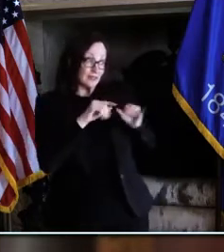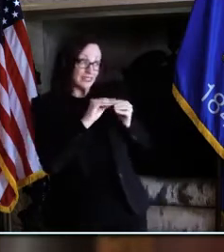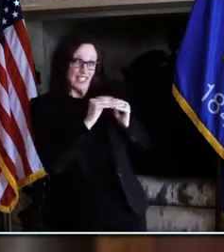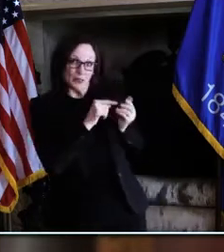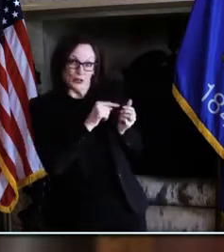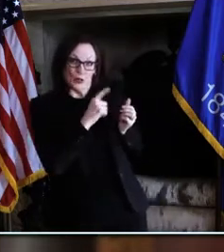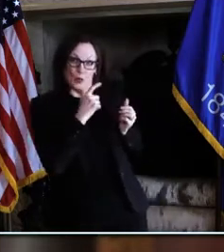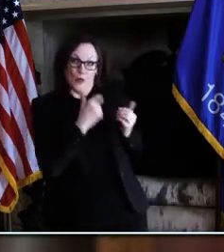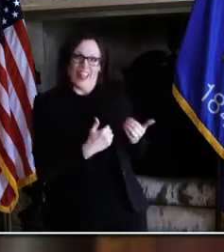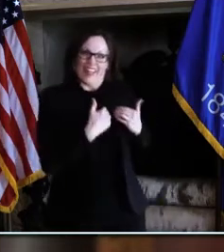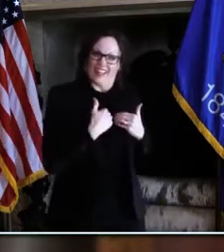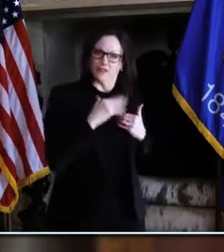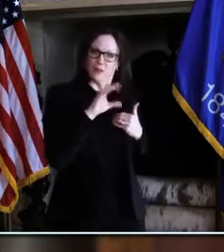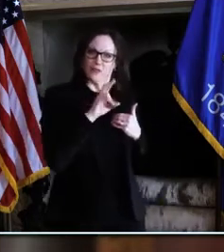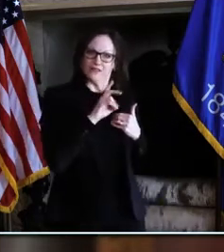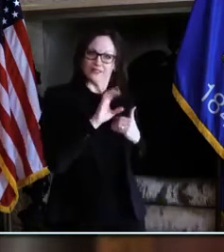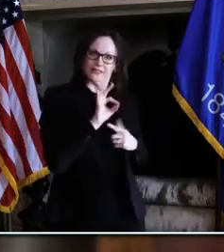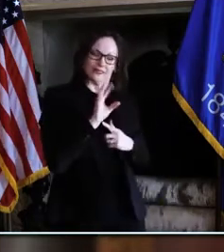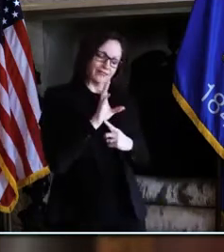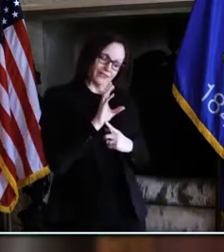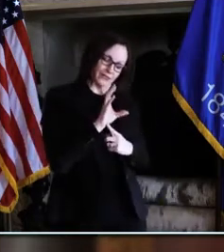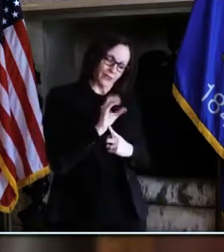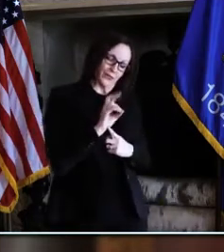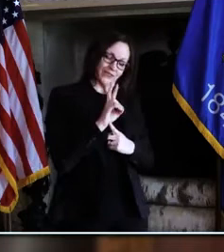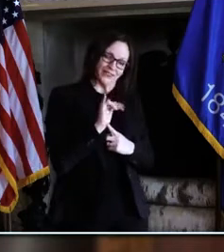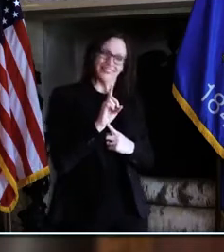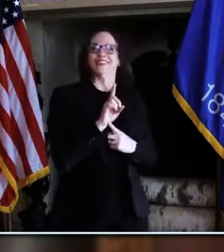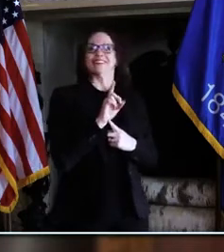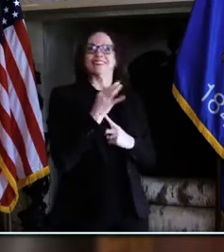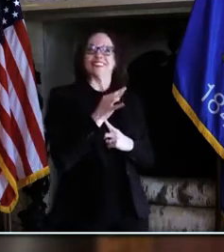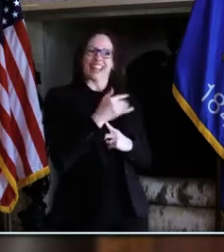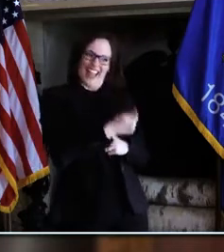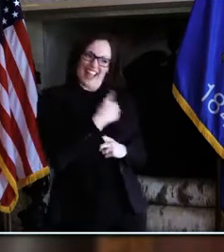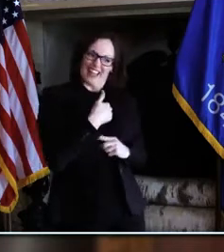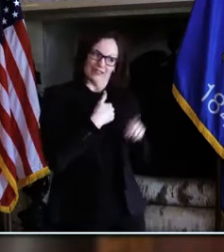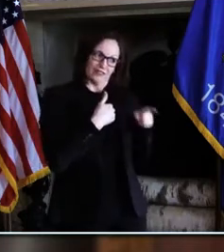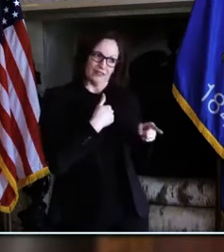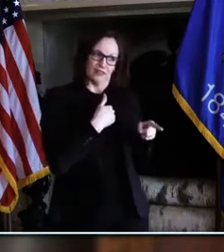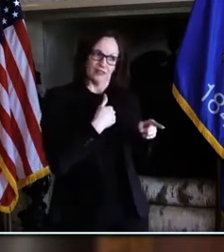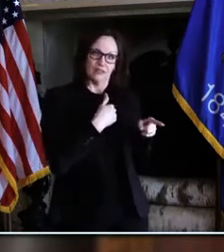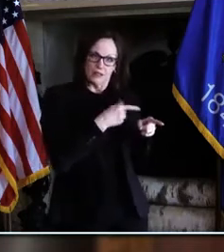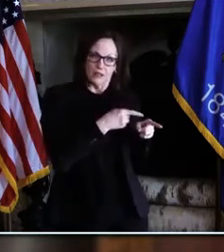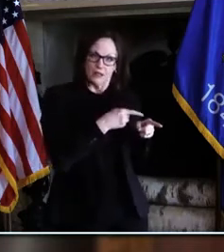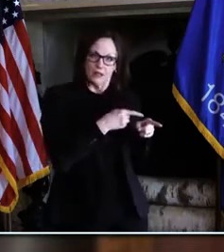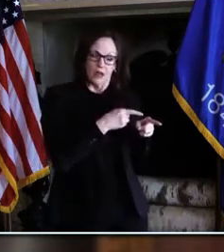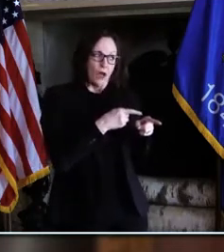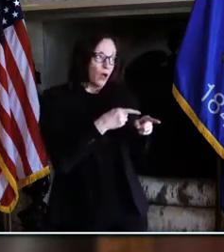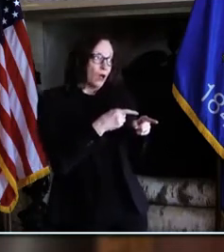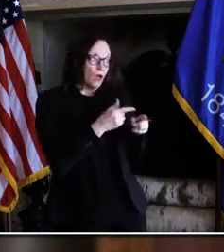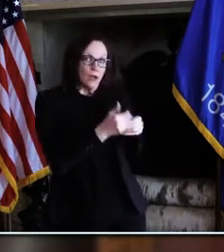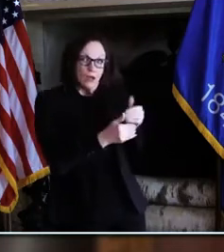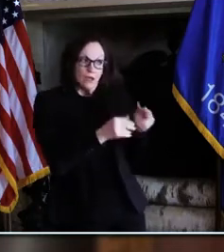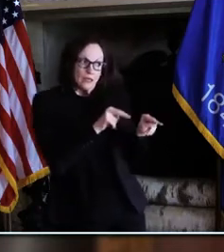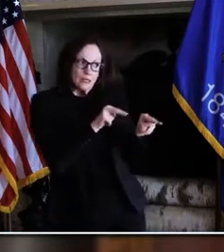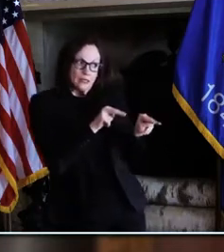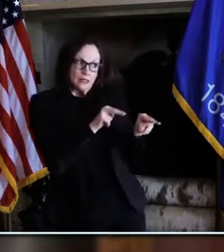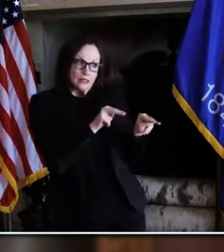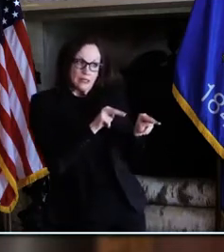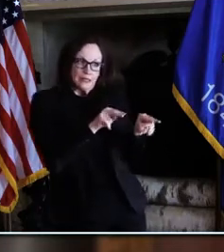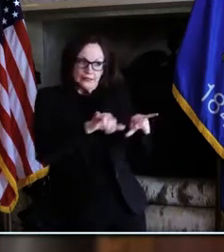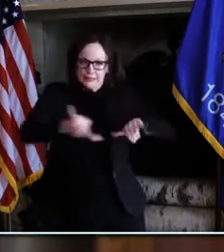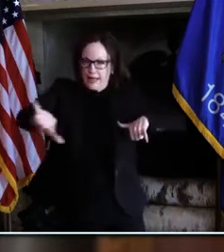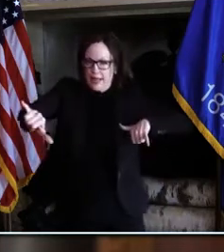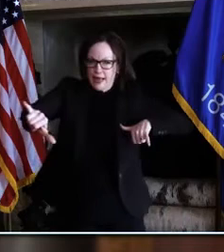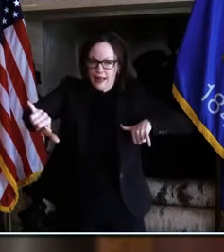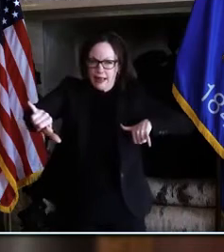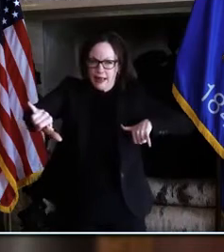but staying in a room that is away from other members of your family so that they are not exposed to COVID-19.